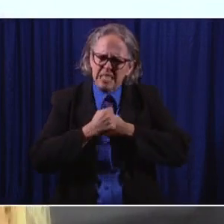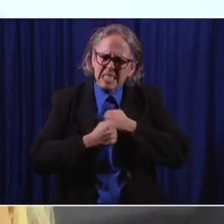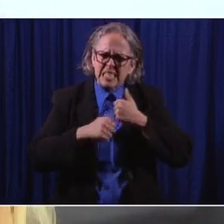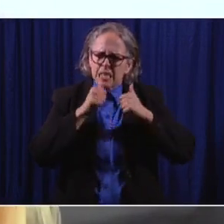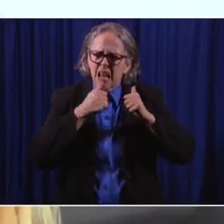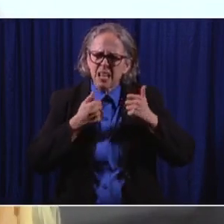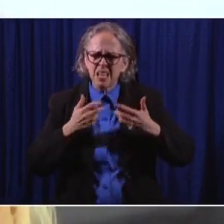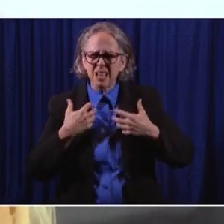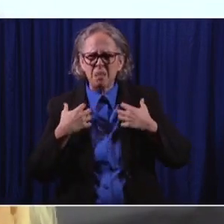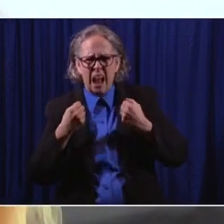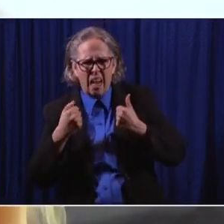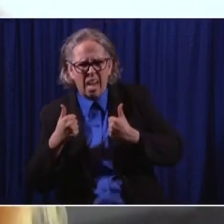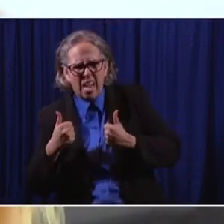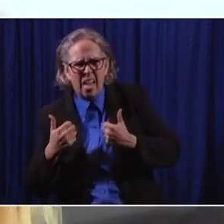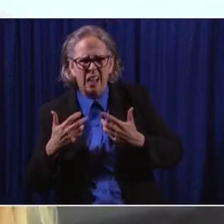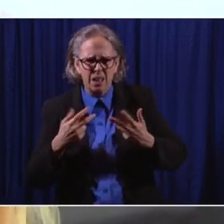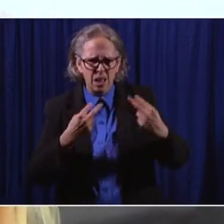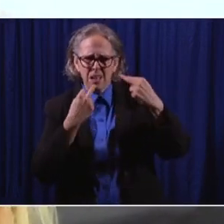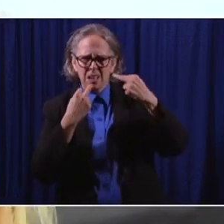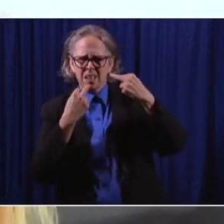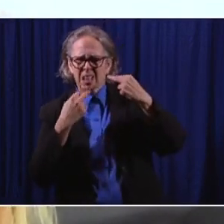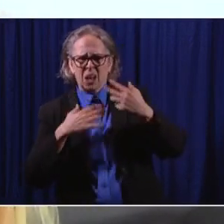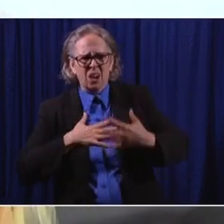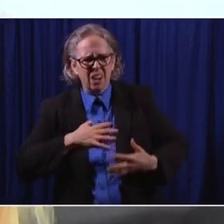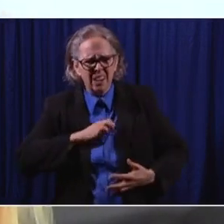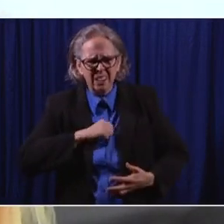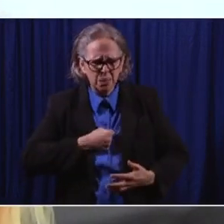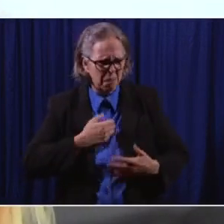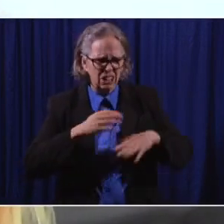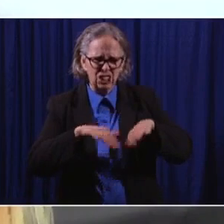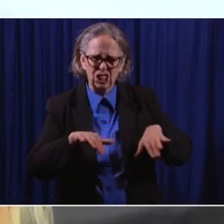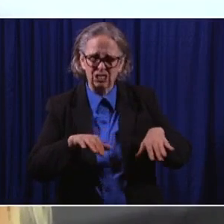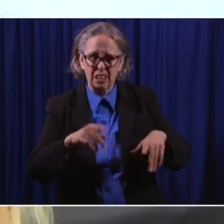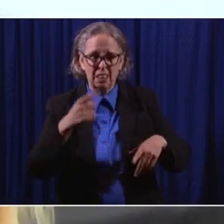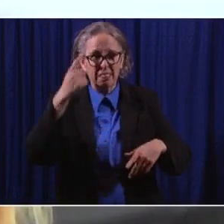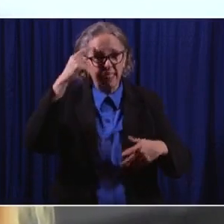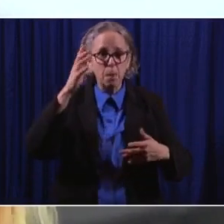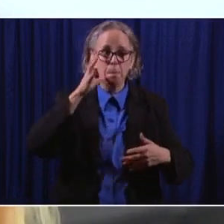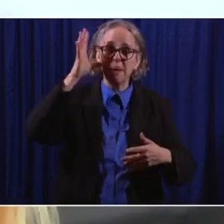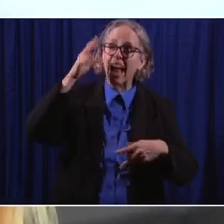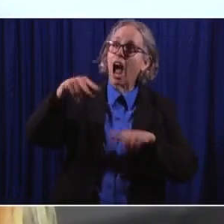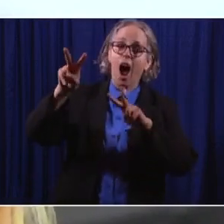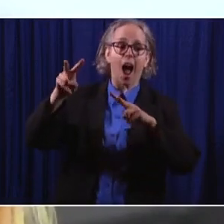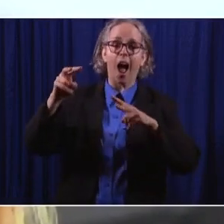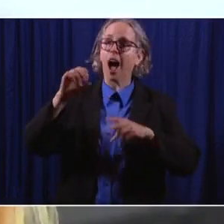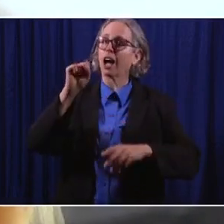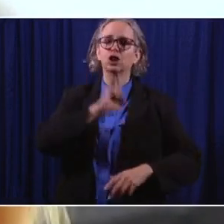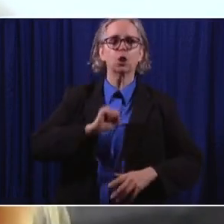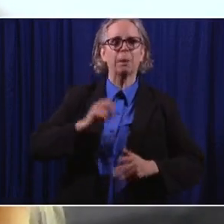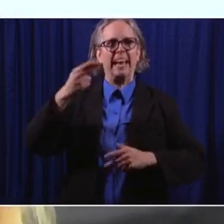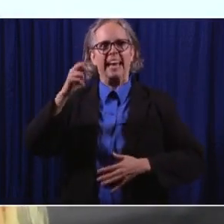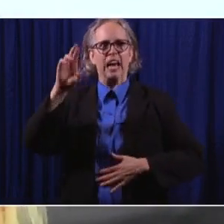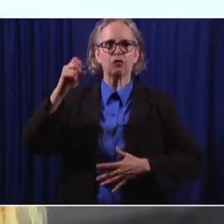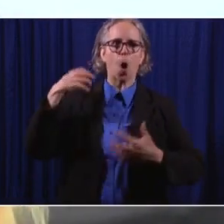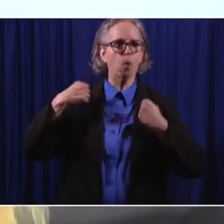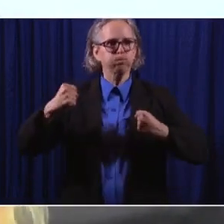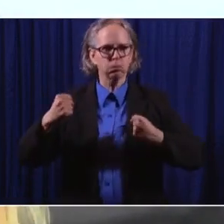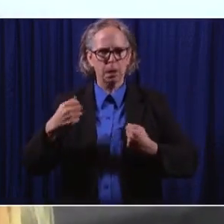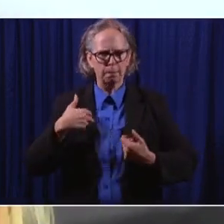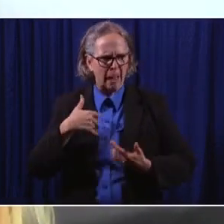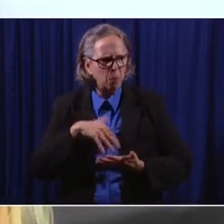of us know, our children look up to us as like superheroes. And I wasn't that for them. I couldn't be that for